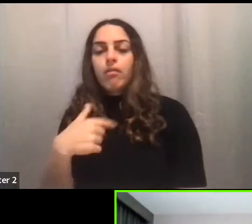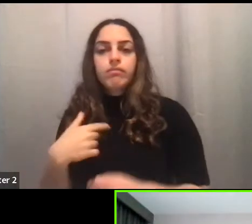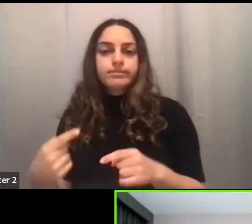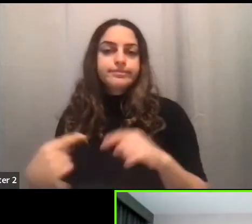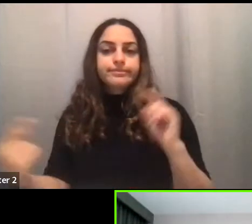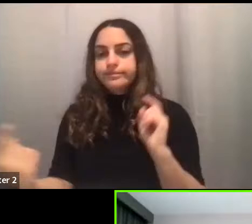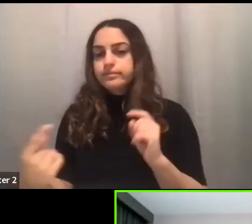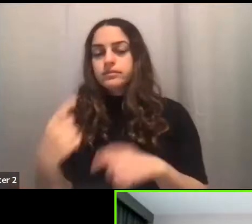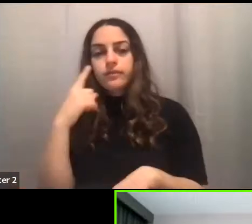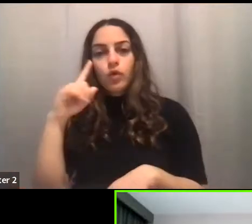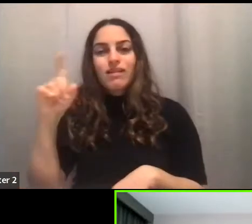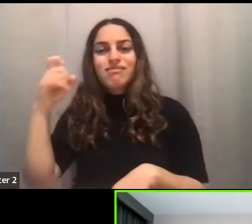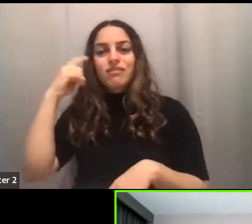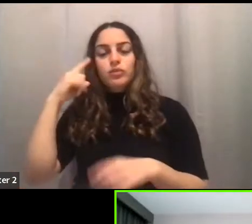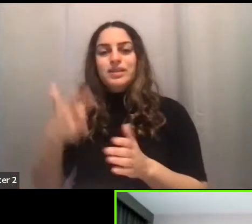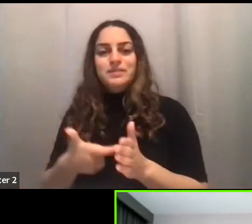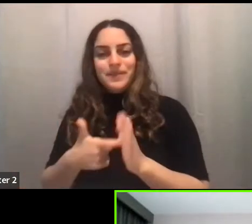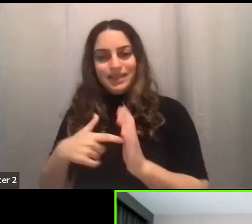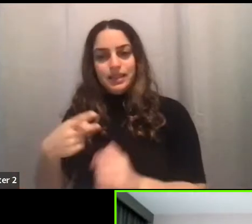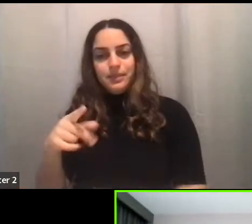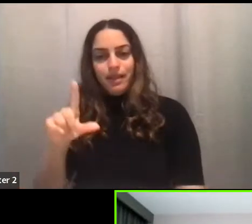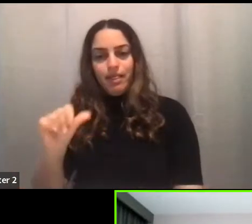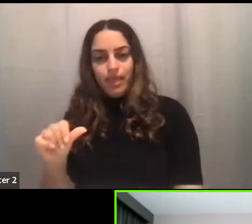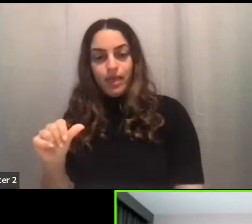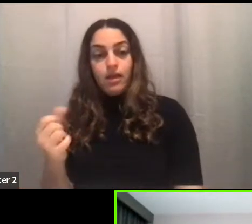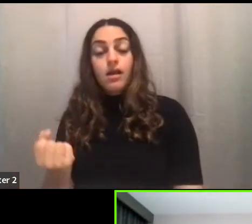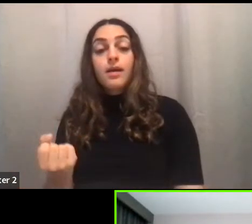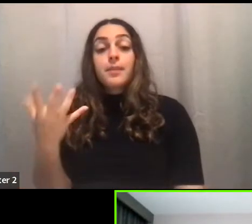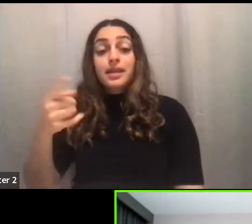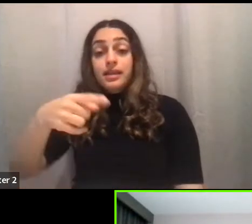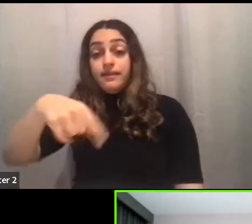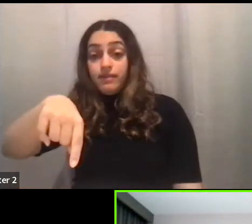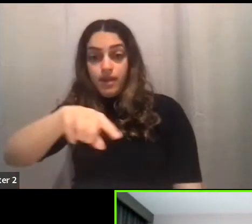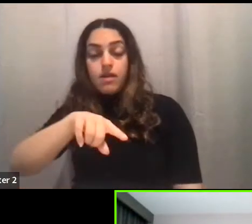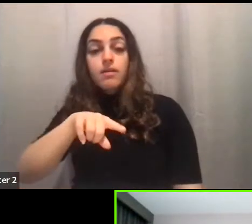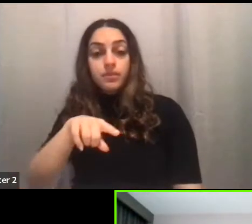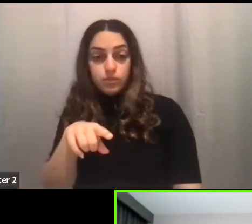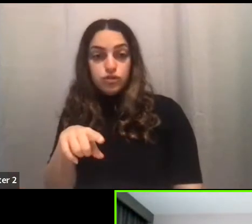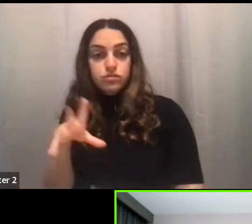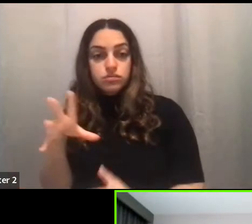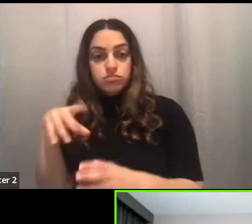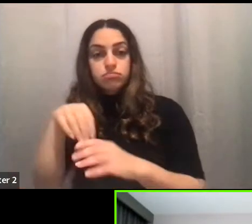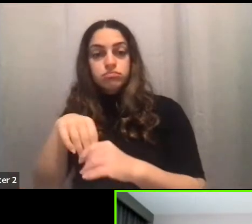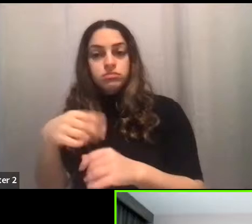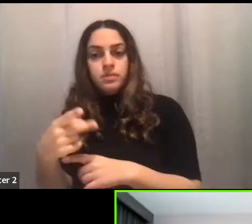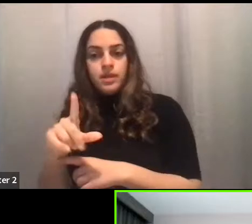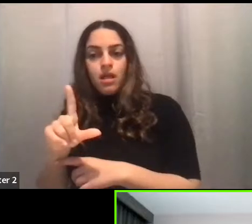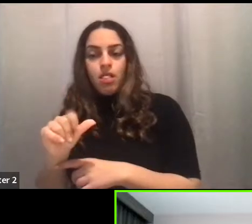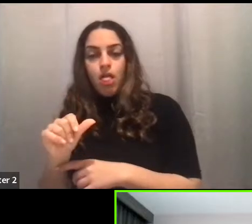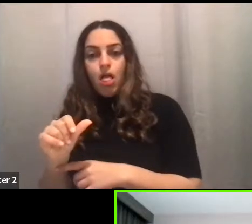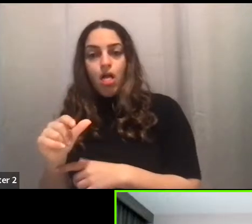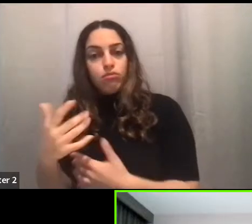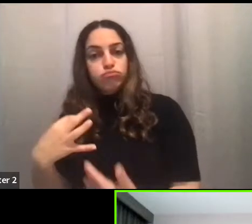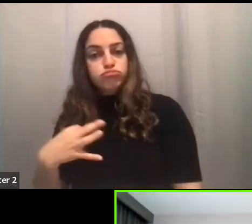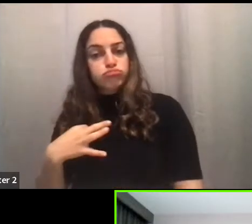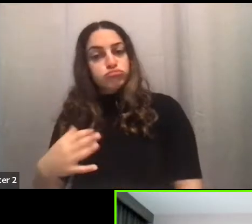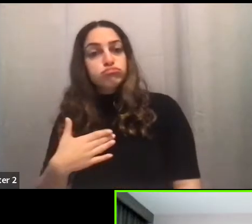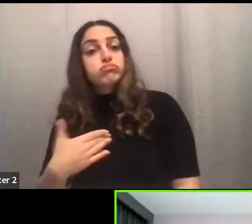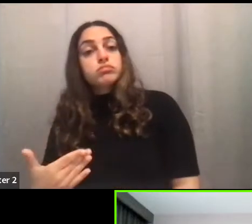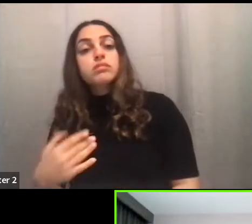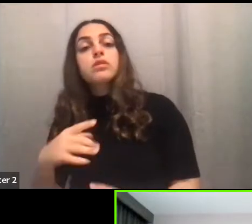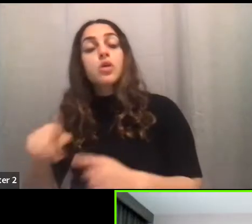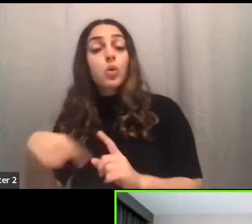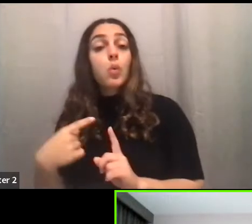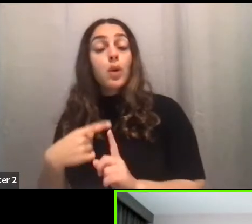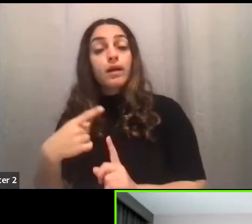government mandated plas many of them do engage in plas on a voluntary basis when they find